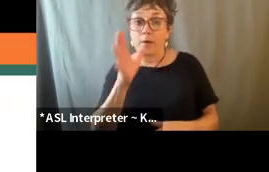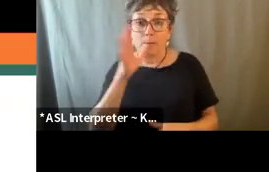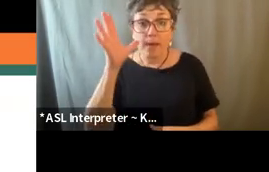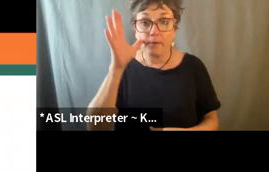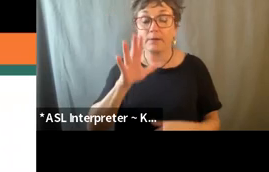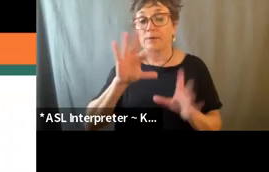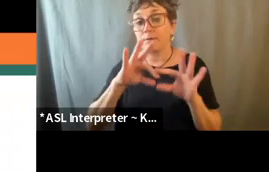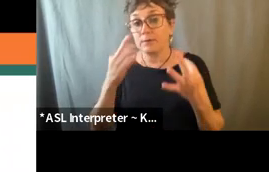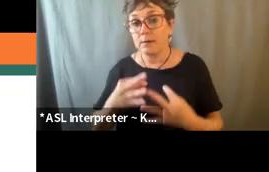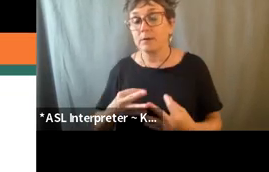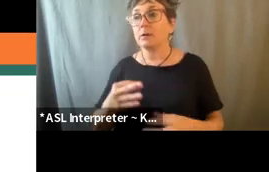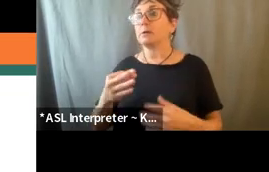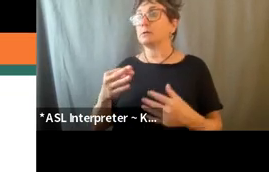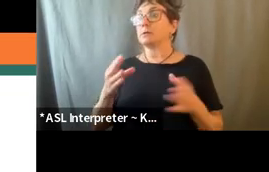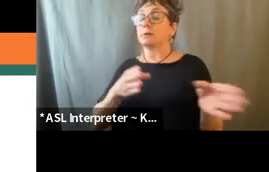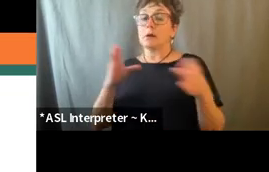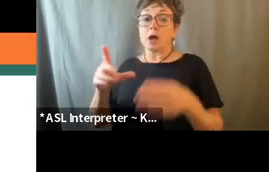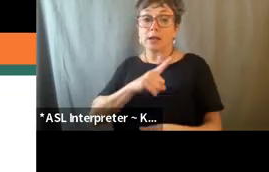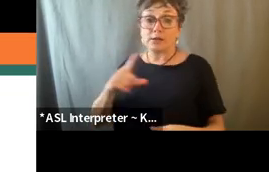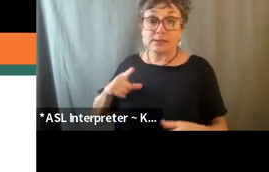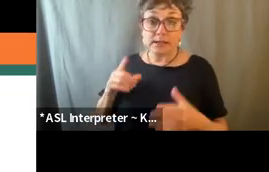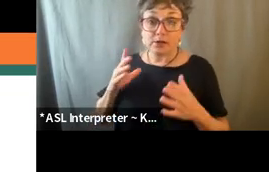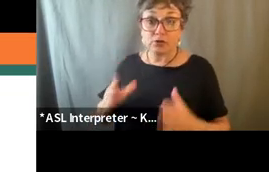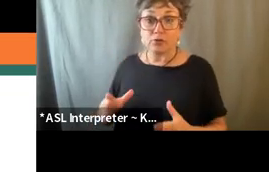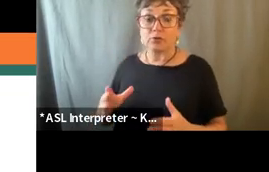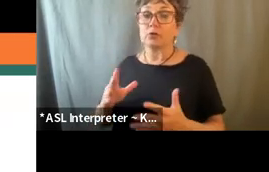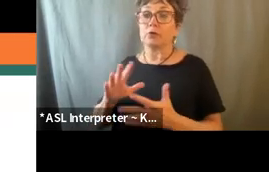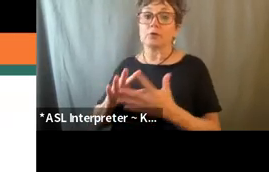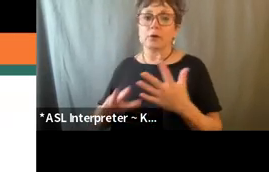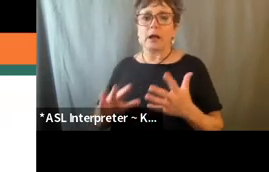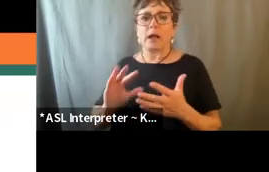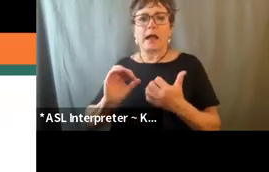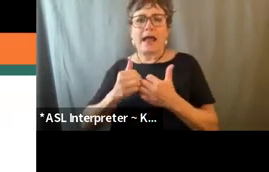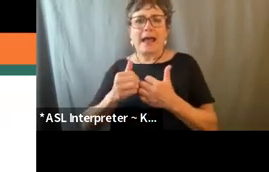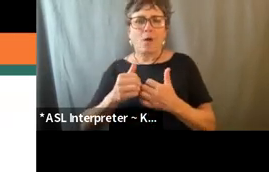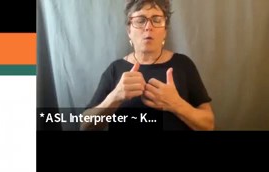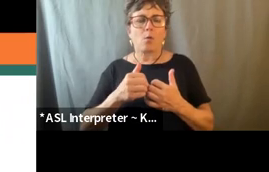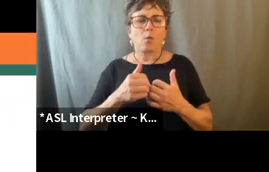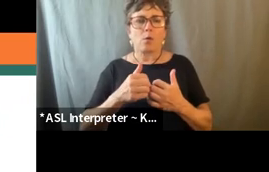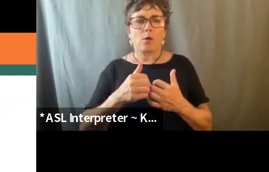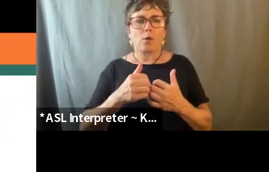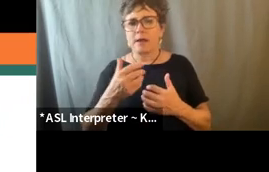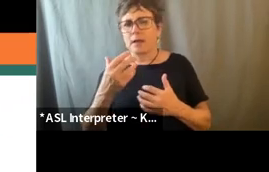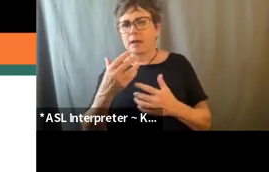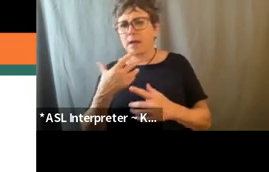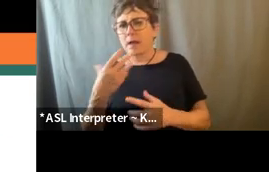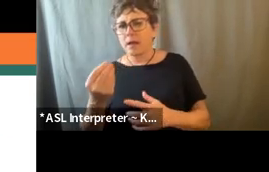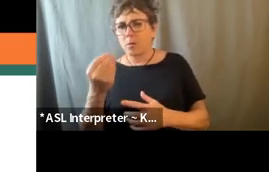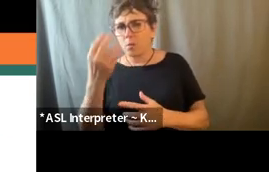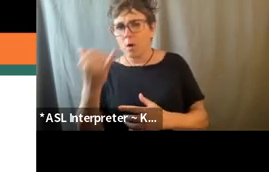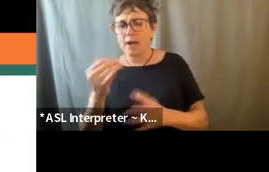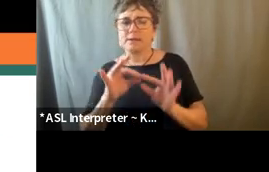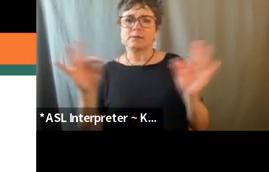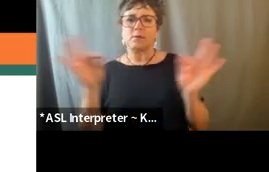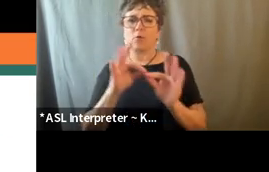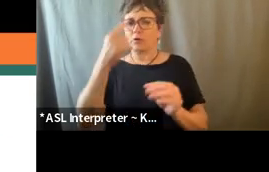a legislator, how and why is it important to, think about those audiences and